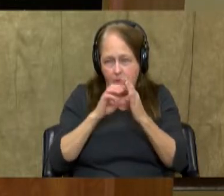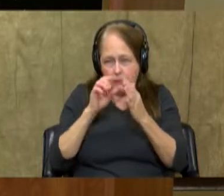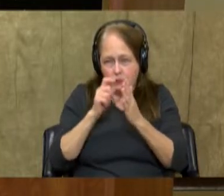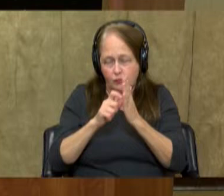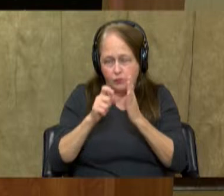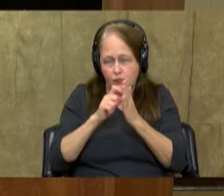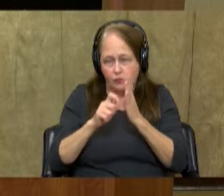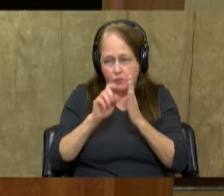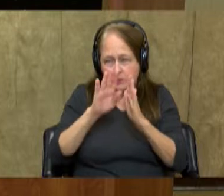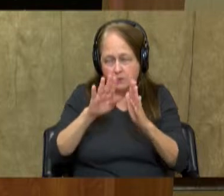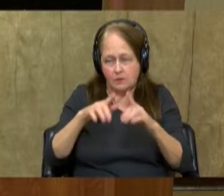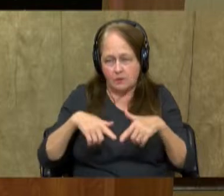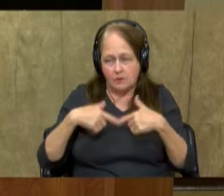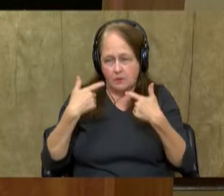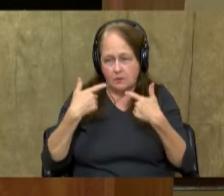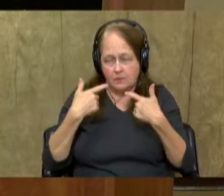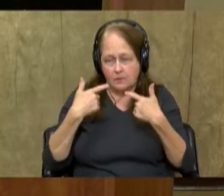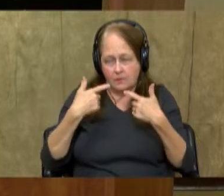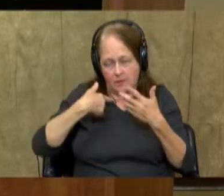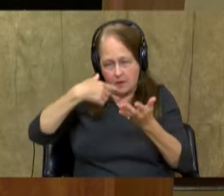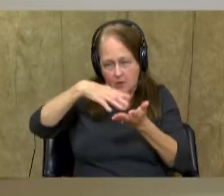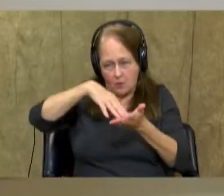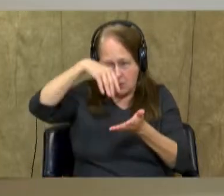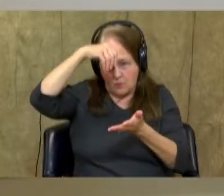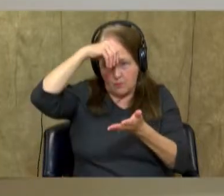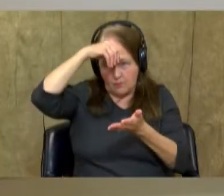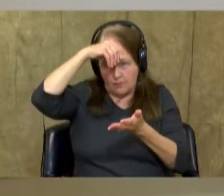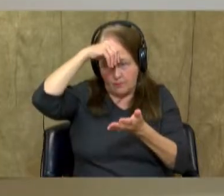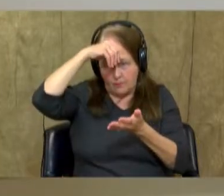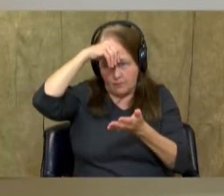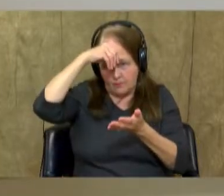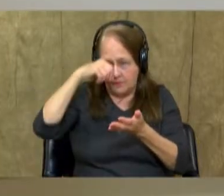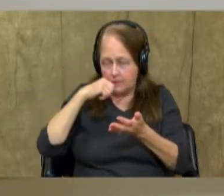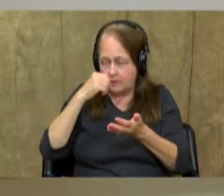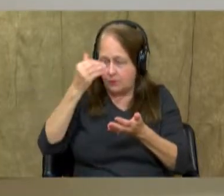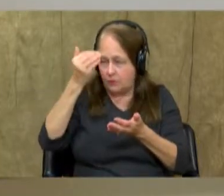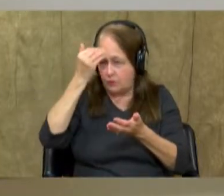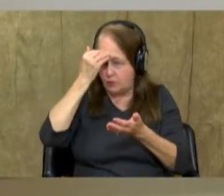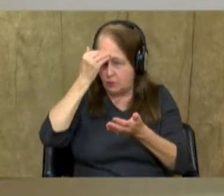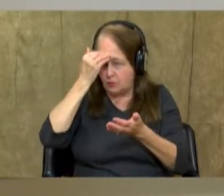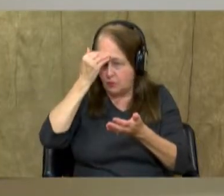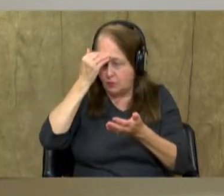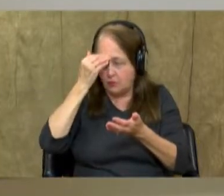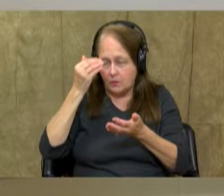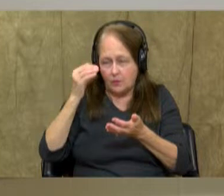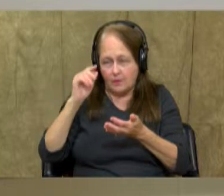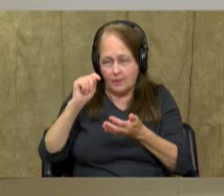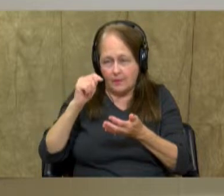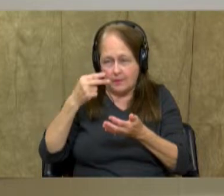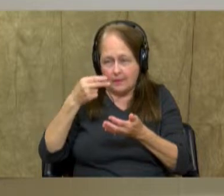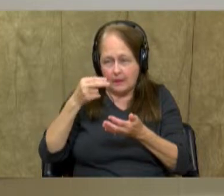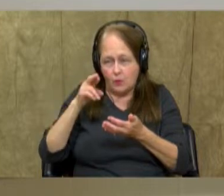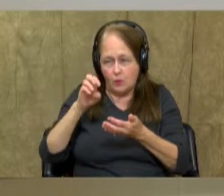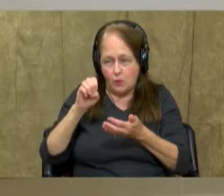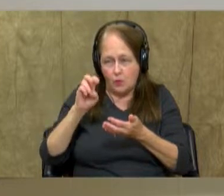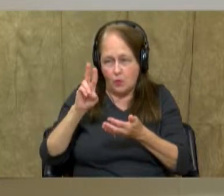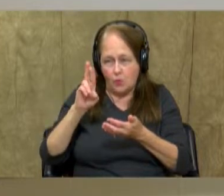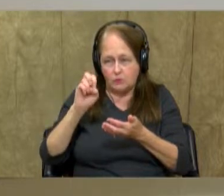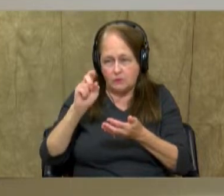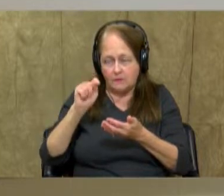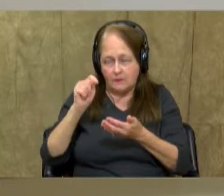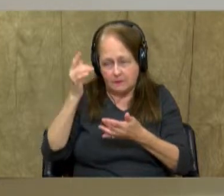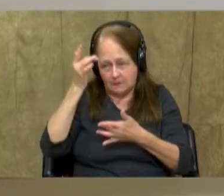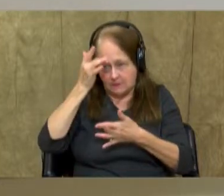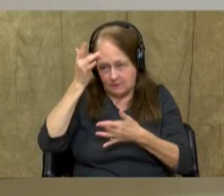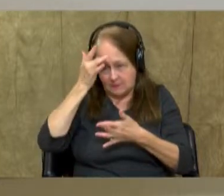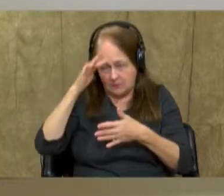autobiography. I've learned something today. I didn't know that he was sick as a child. And his illness